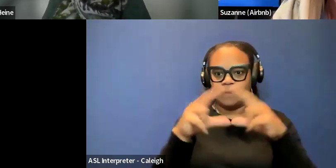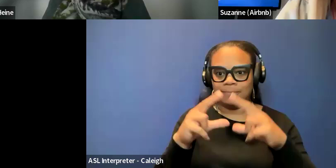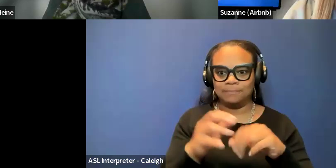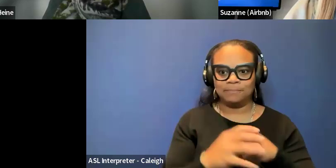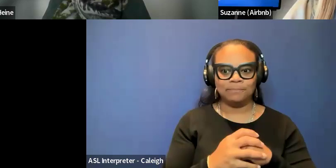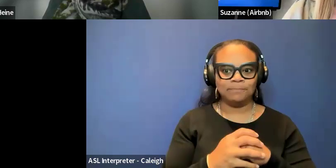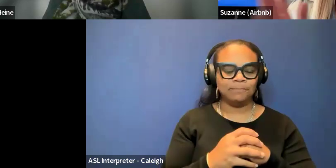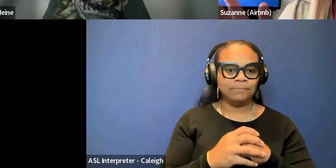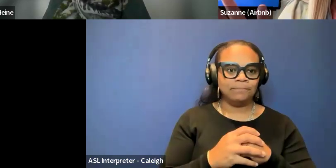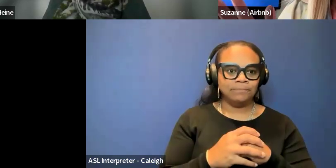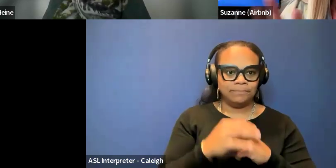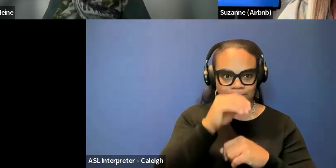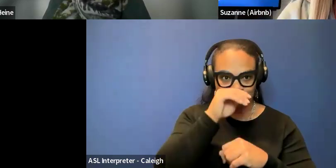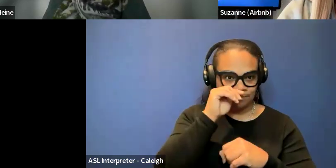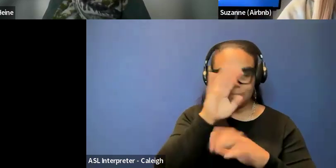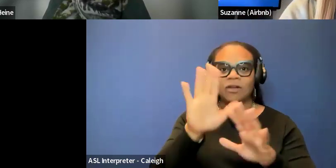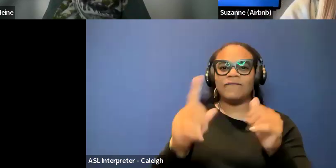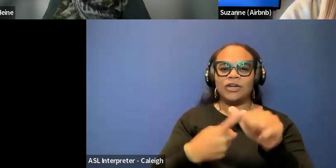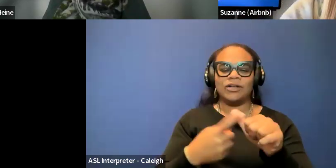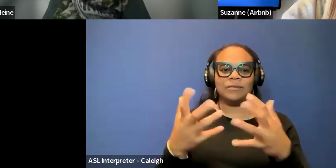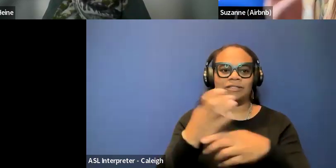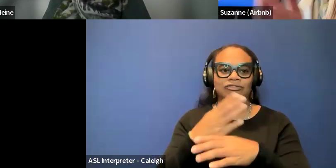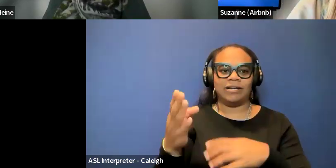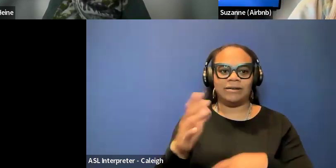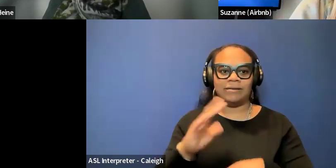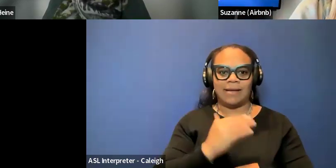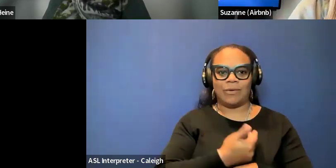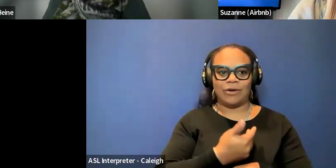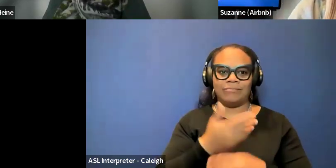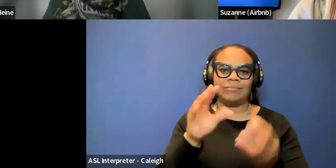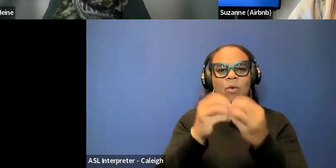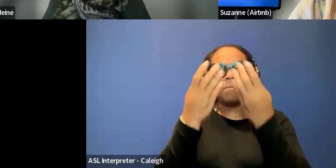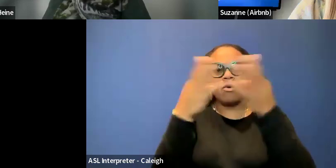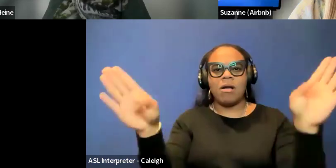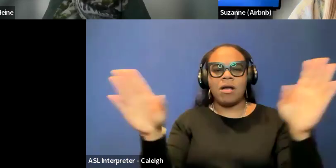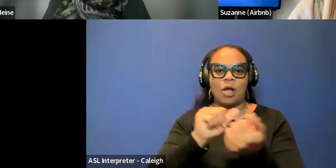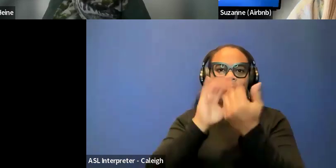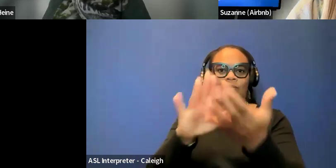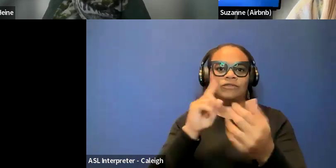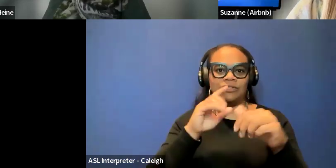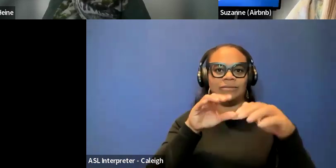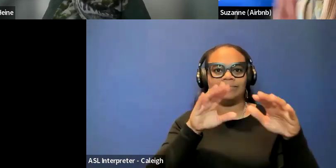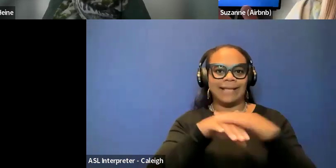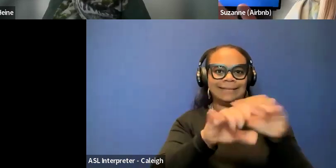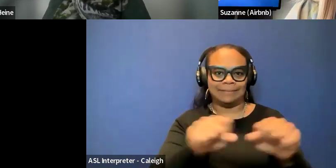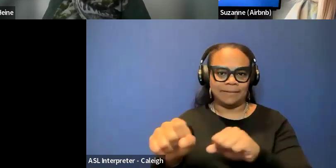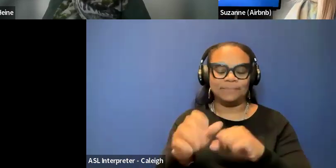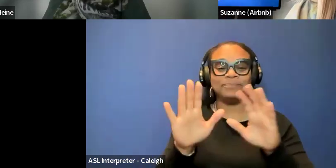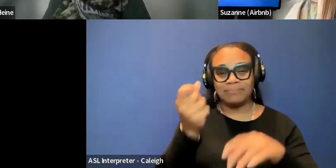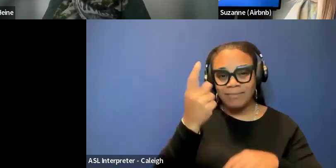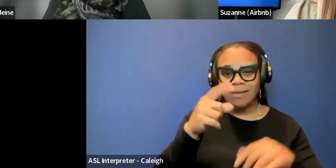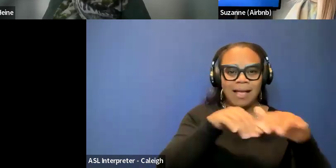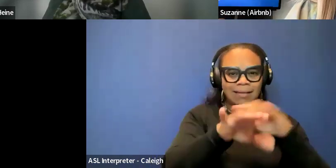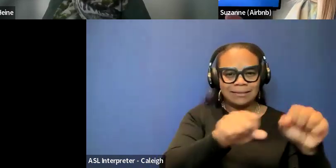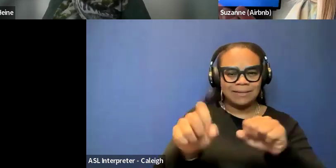Actually, before I do that, I just want to share about our sort of broader general approach to accessibility. So, accessibility is